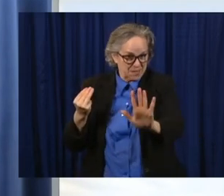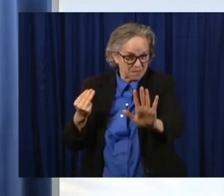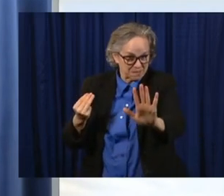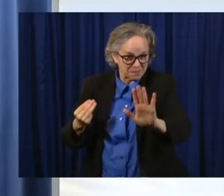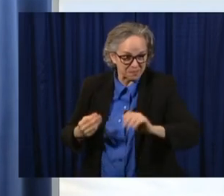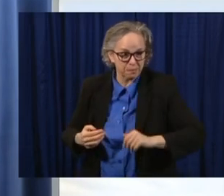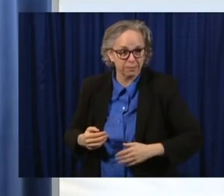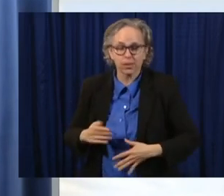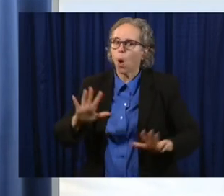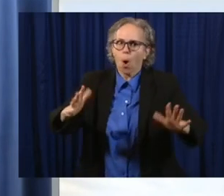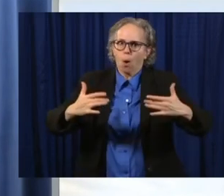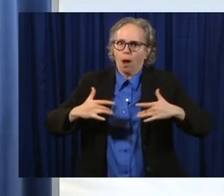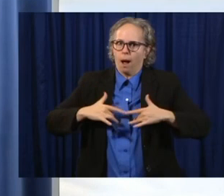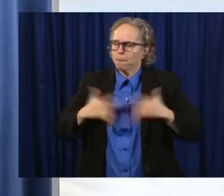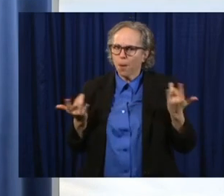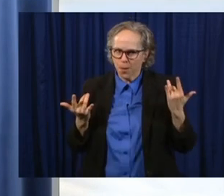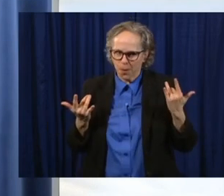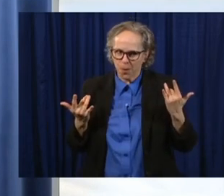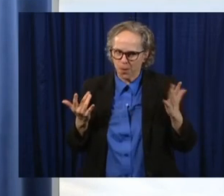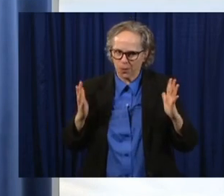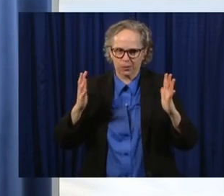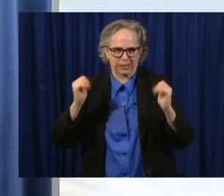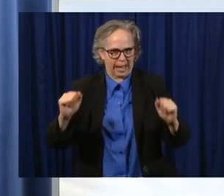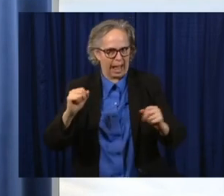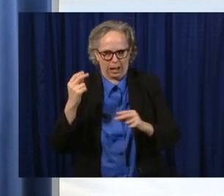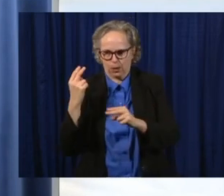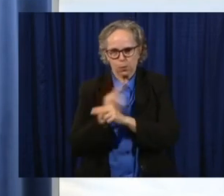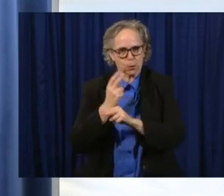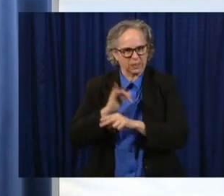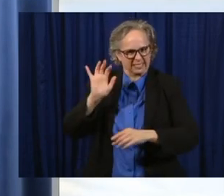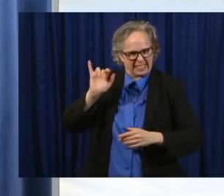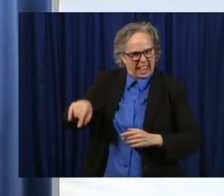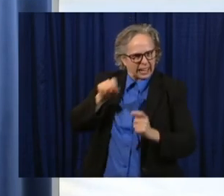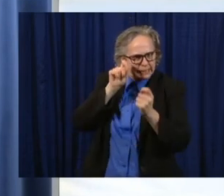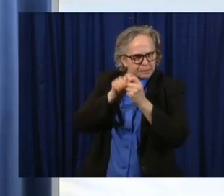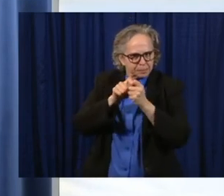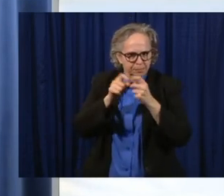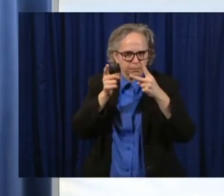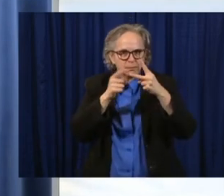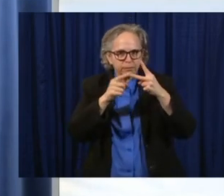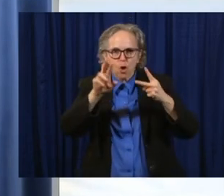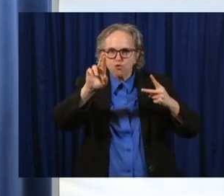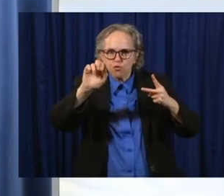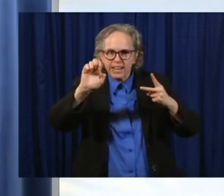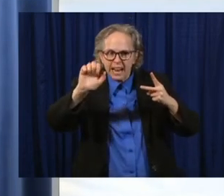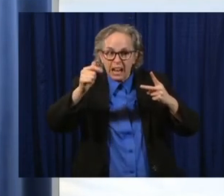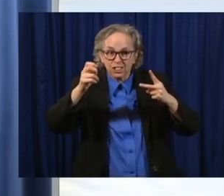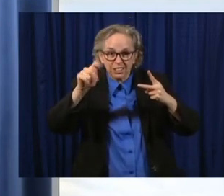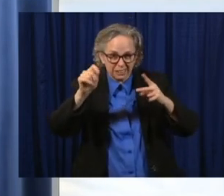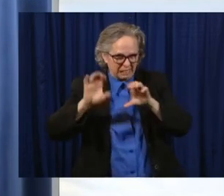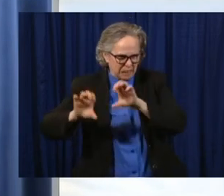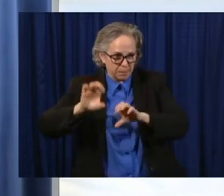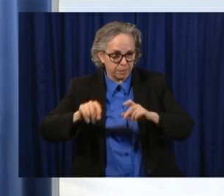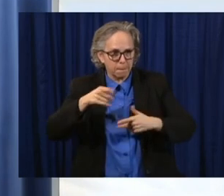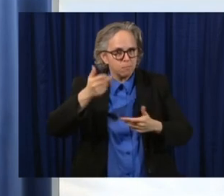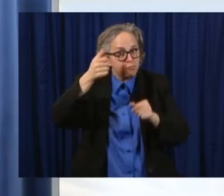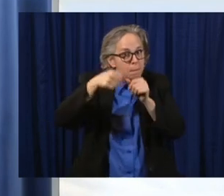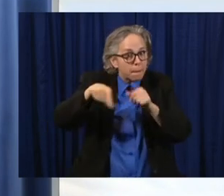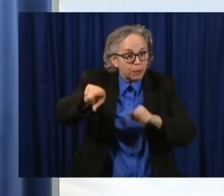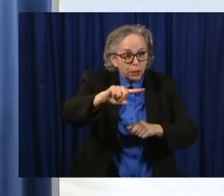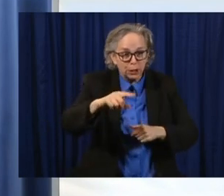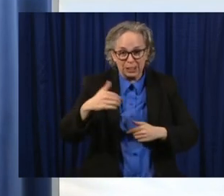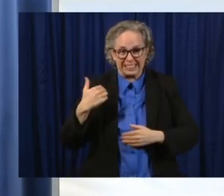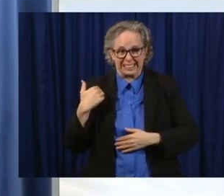very happy about that. You'll recall earlier in this week that I announced that I